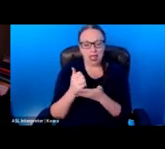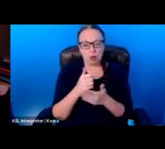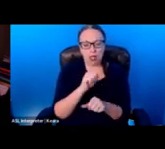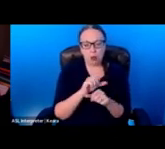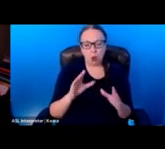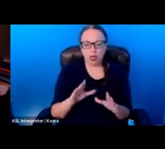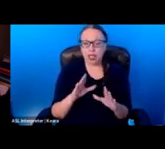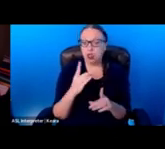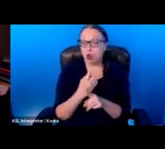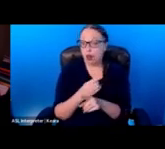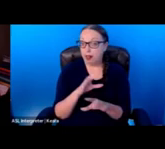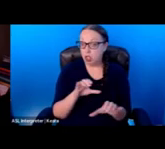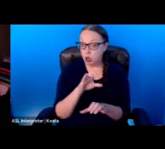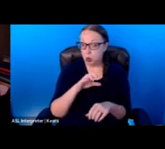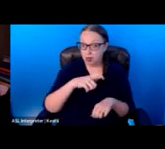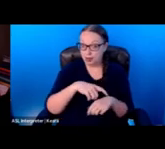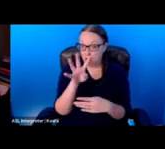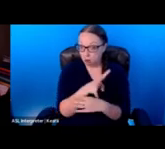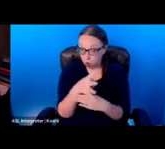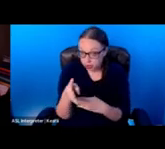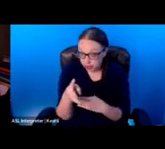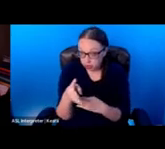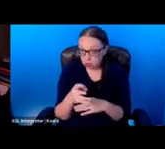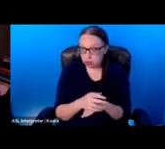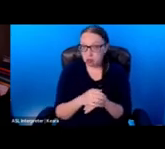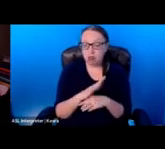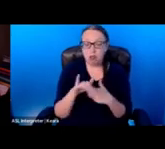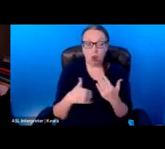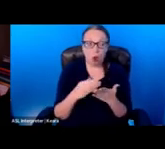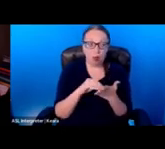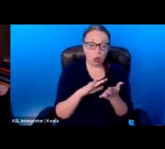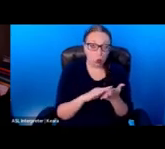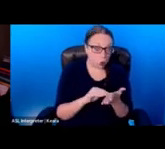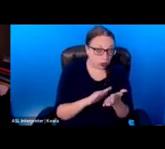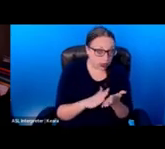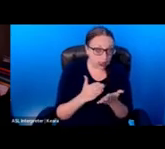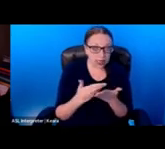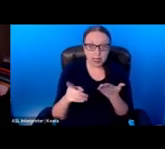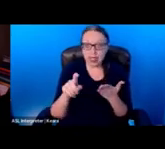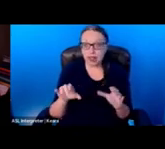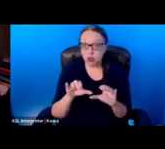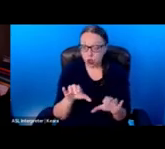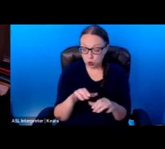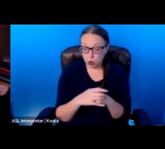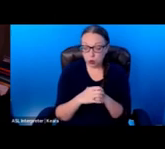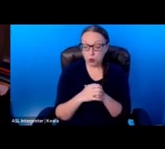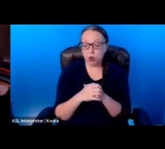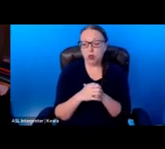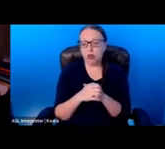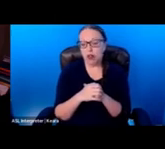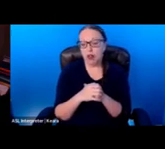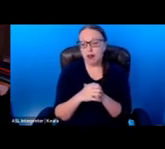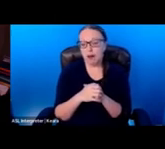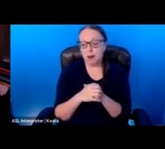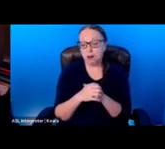do timesheets and all the notes and things that they have to do, the documentation. We make